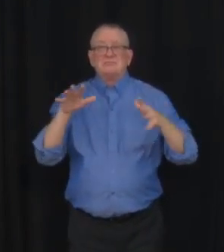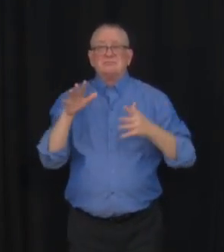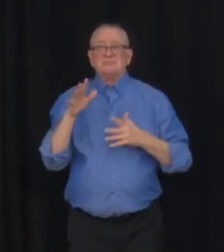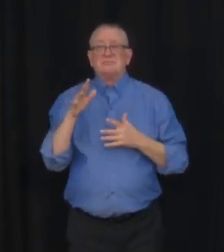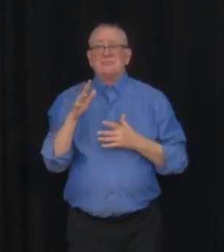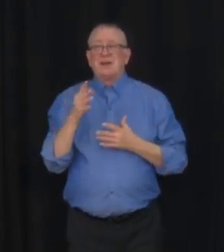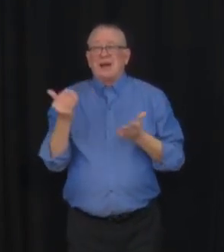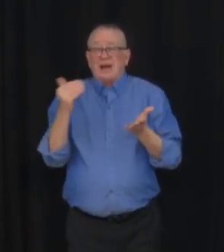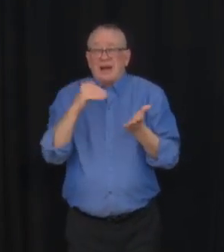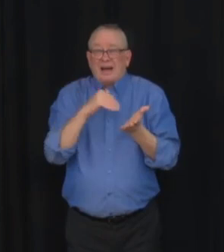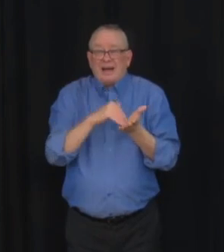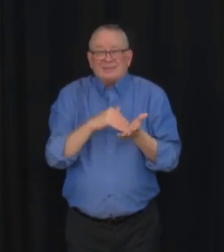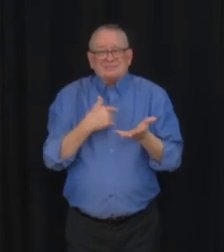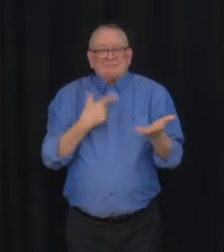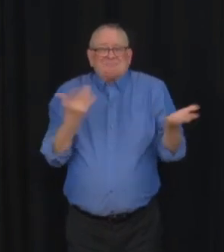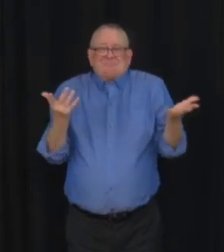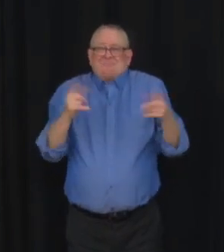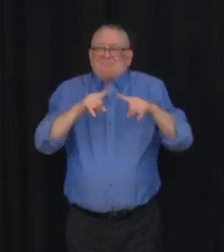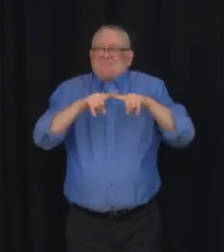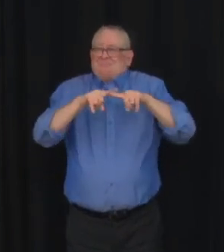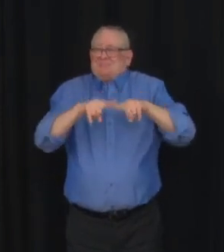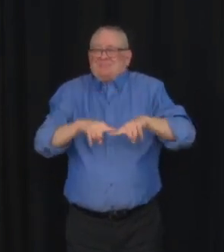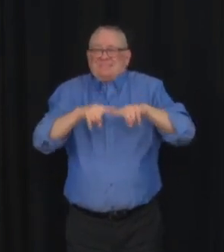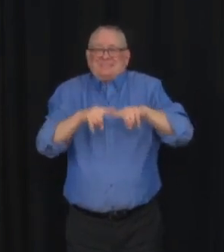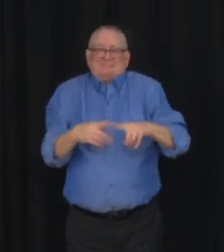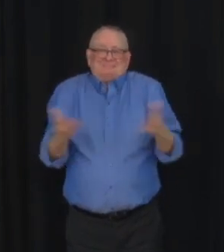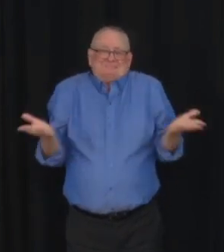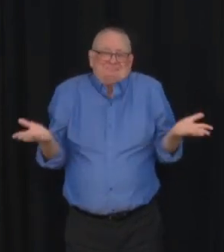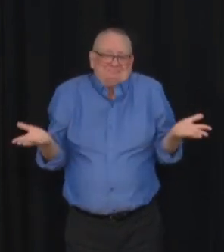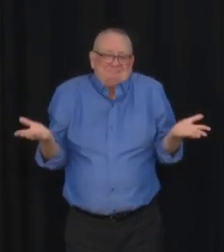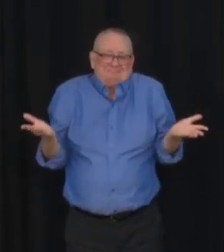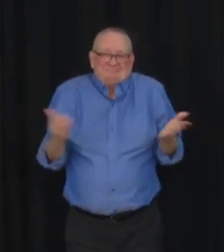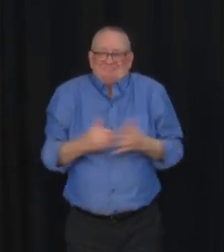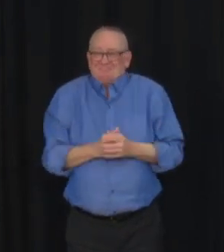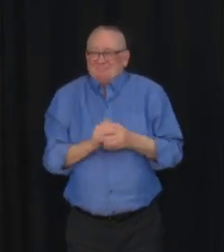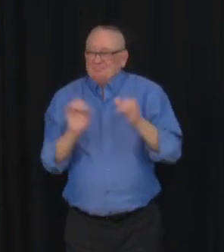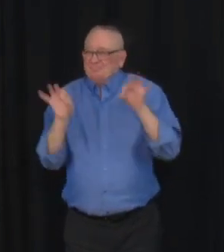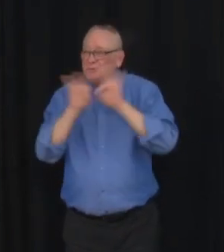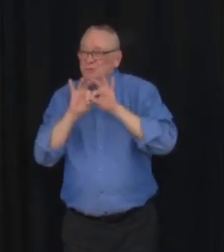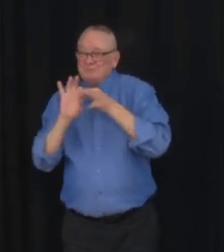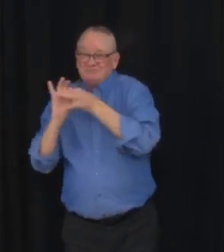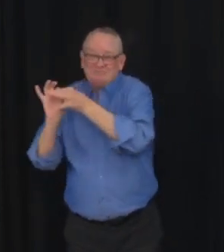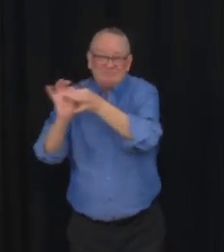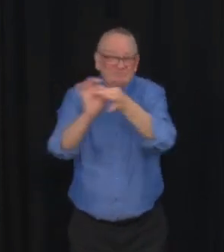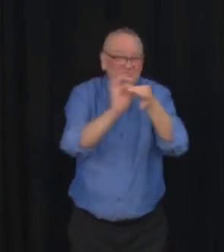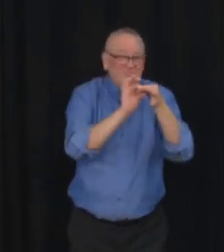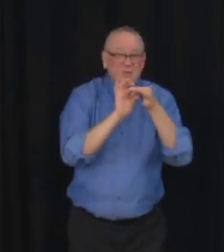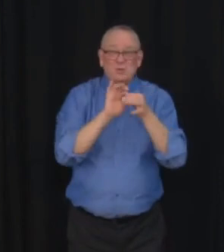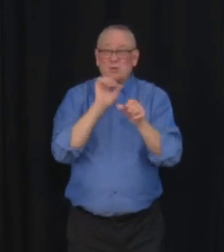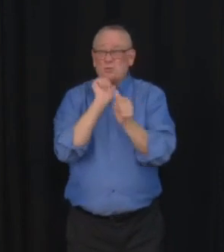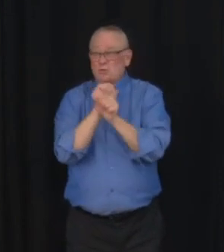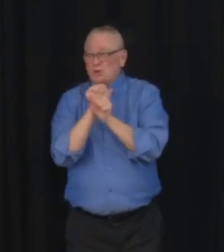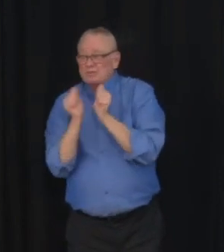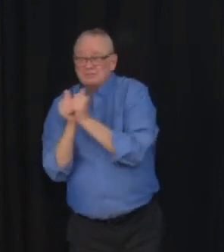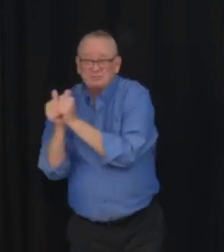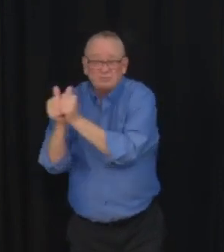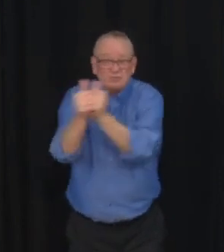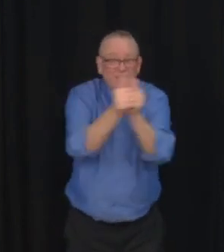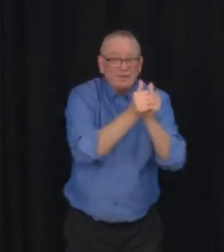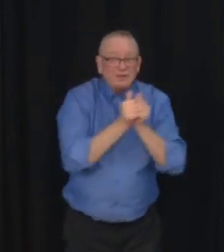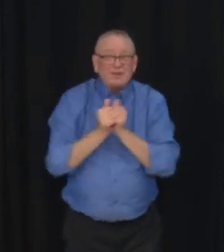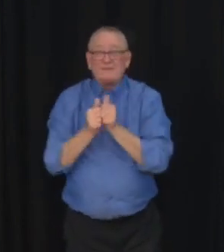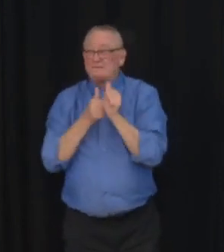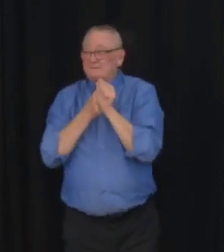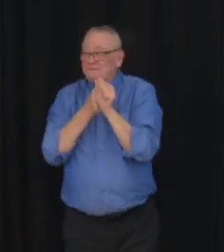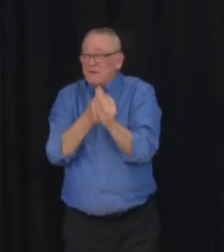really depend, again, on how we work together as a province. It's why we continue to have public health measures in place, because our acute